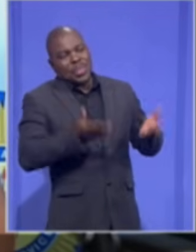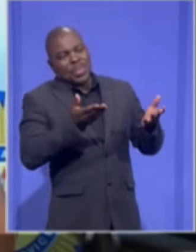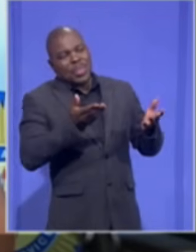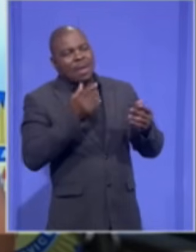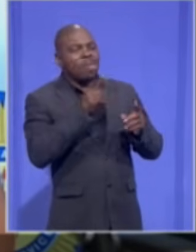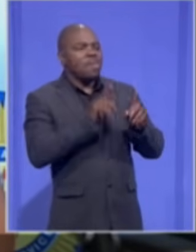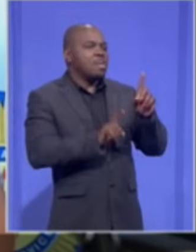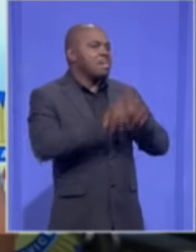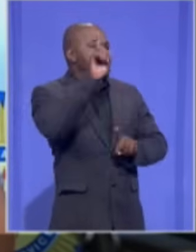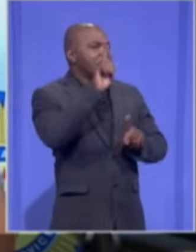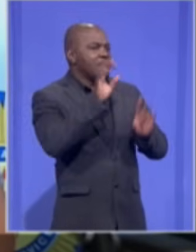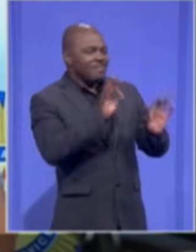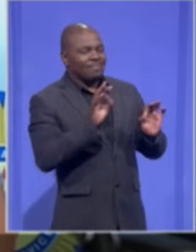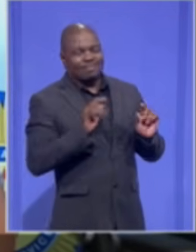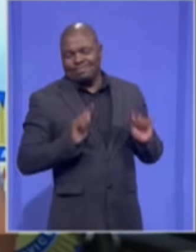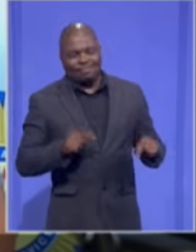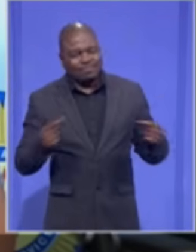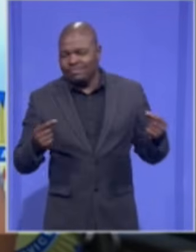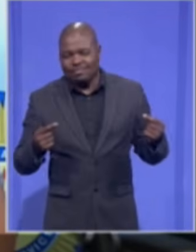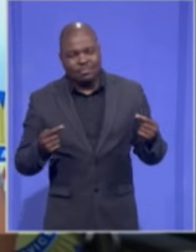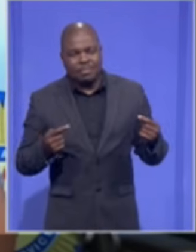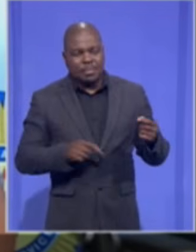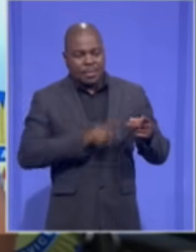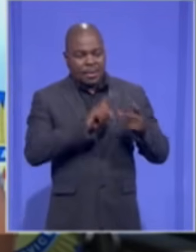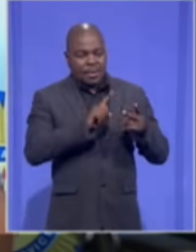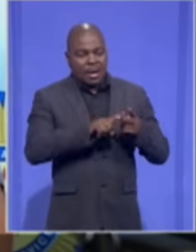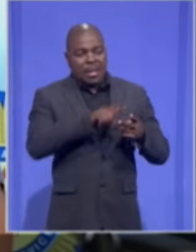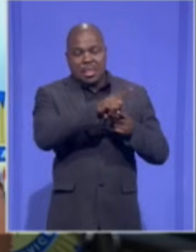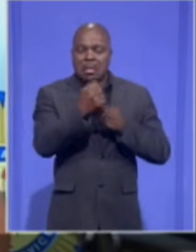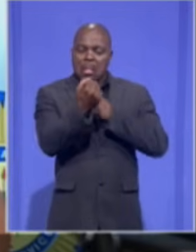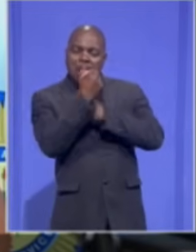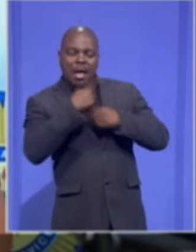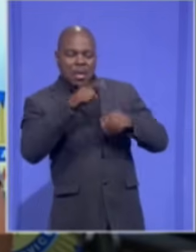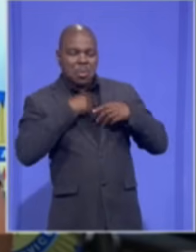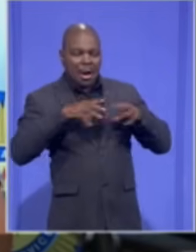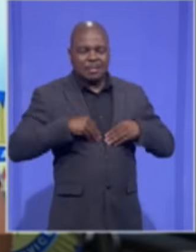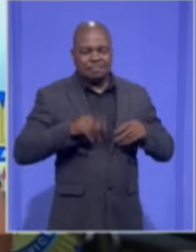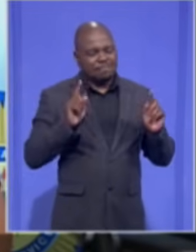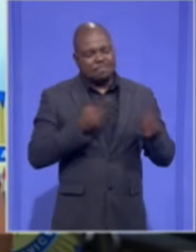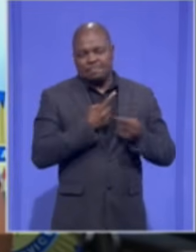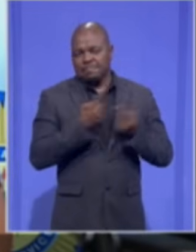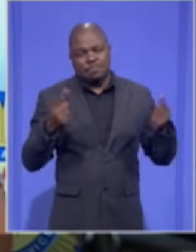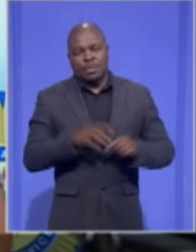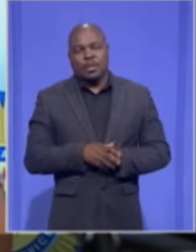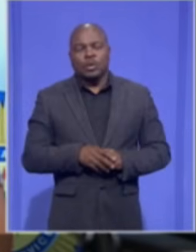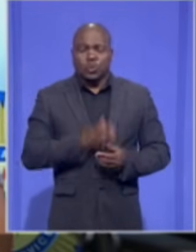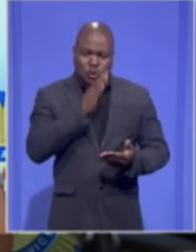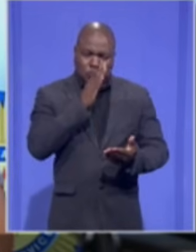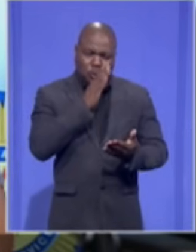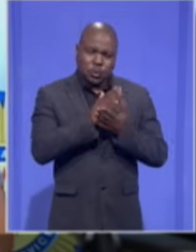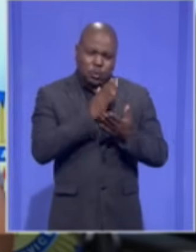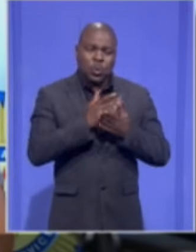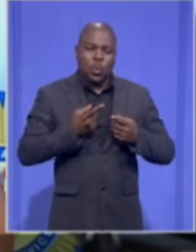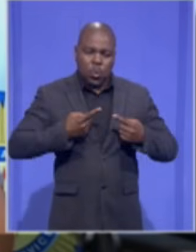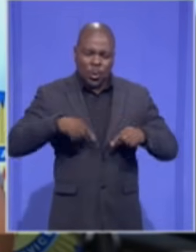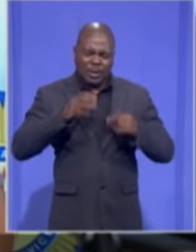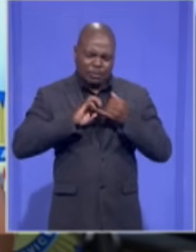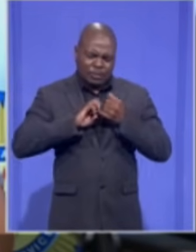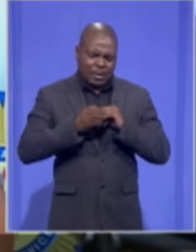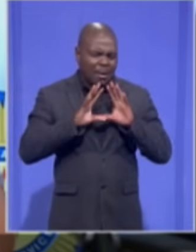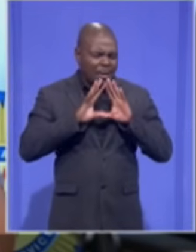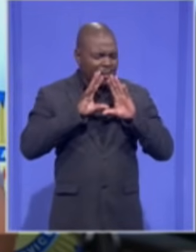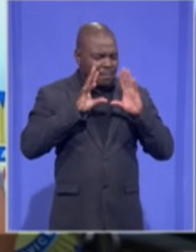cannot be undermined by these criminals. We will definitely do everything